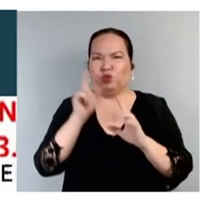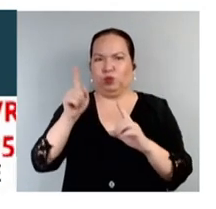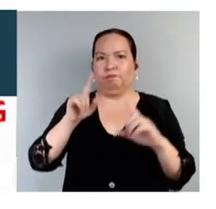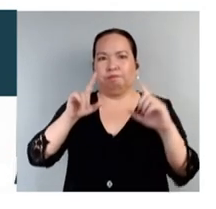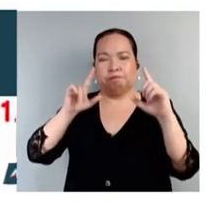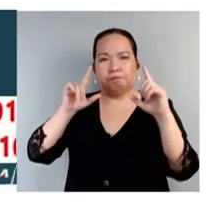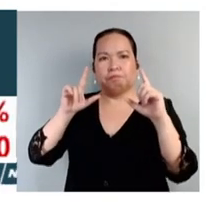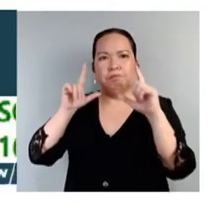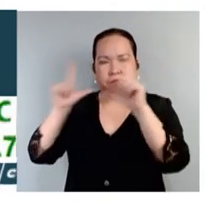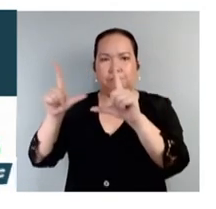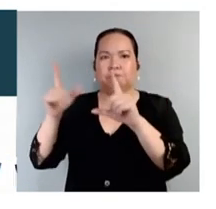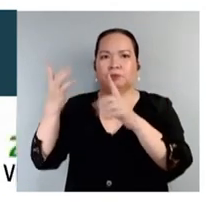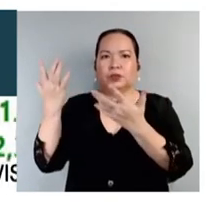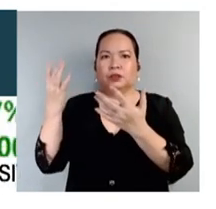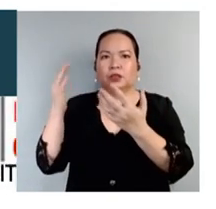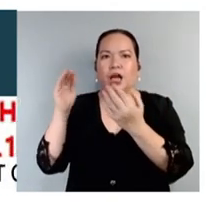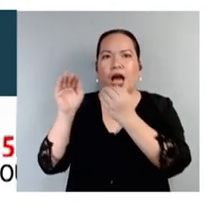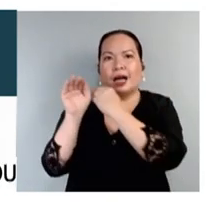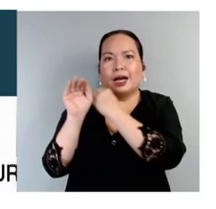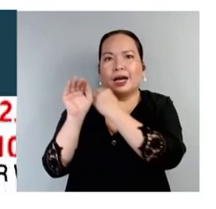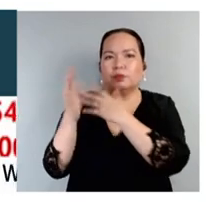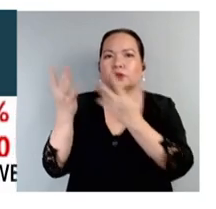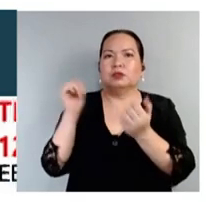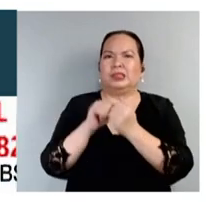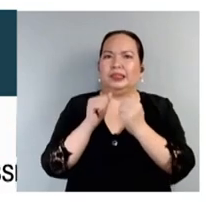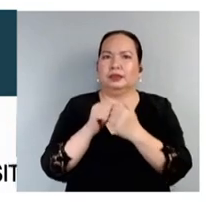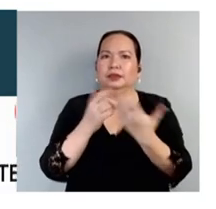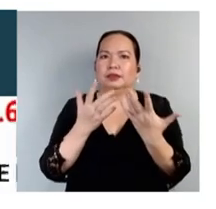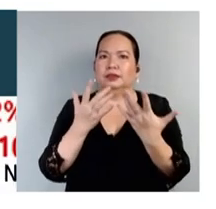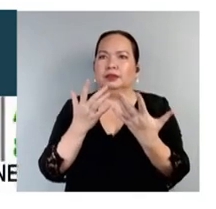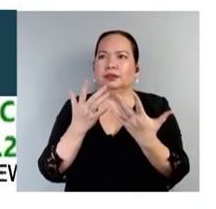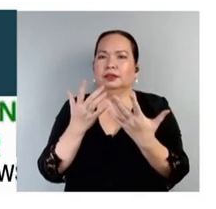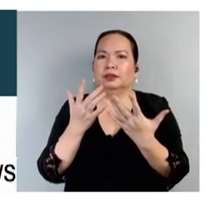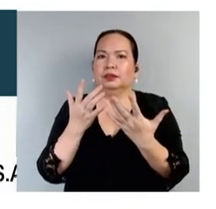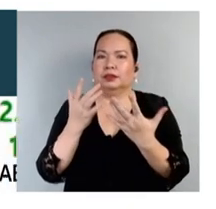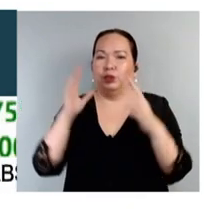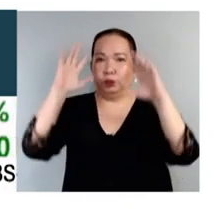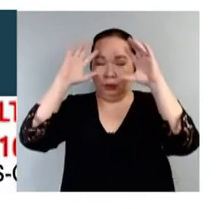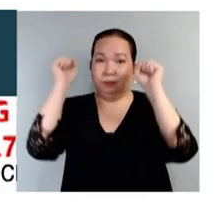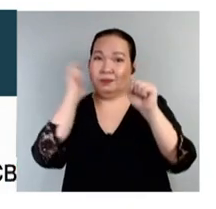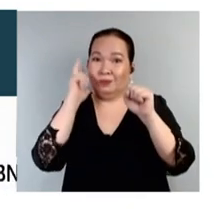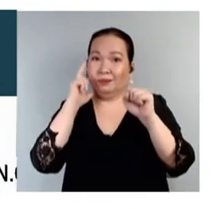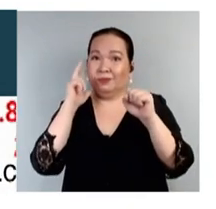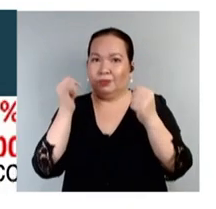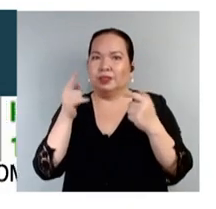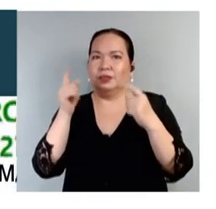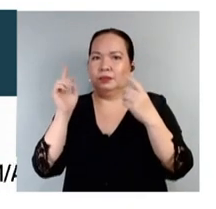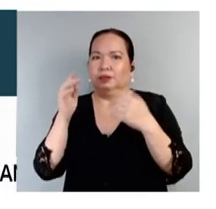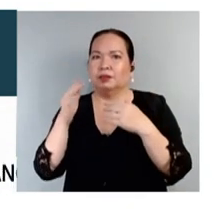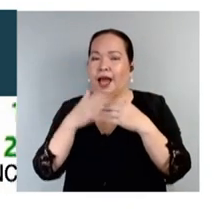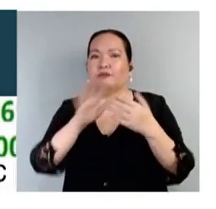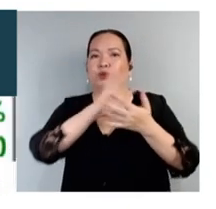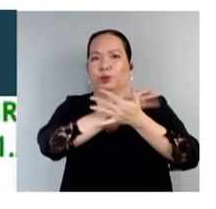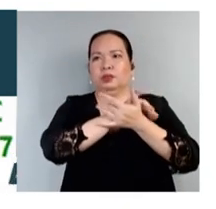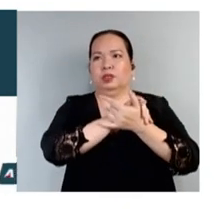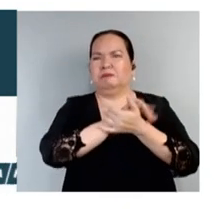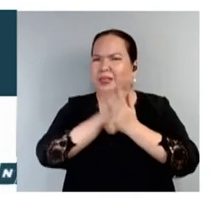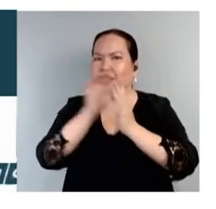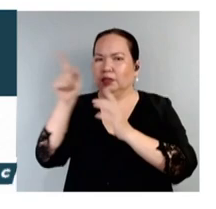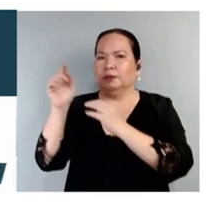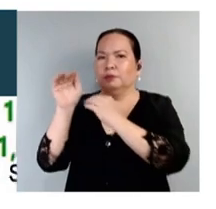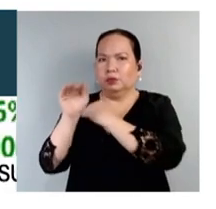to move forward, if we were to rebuild and recover post the pandemic and post the Duterte regime? Professor. I hope so. I hope so,